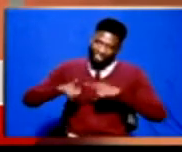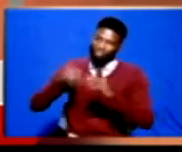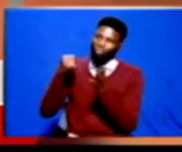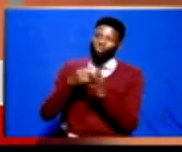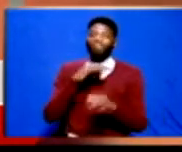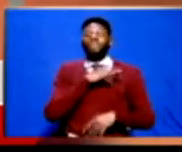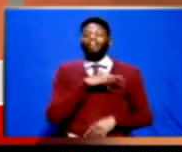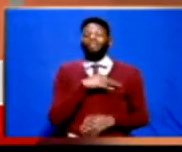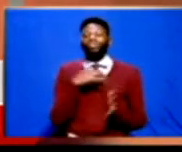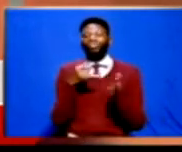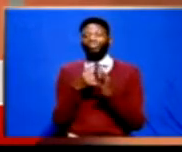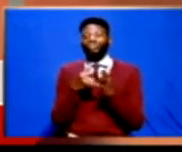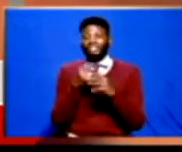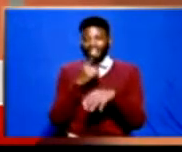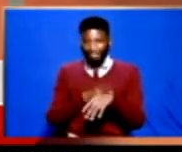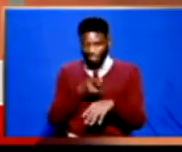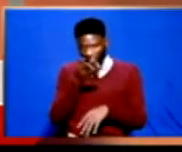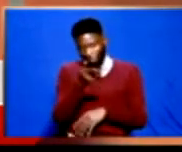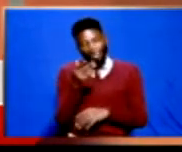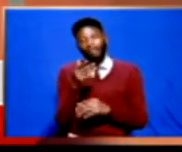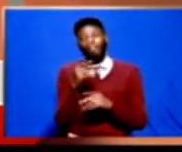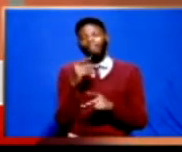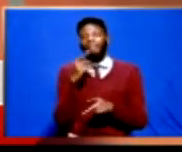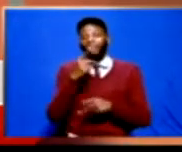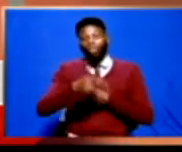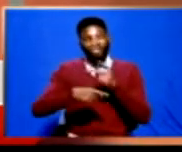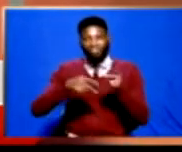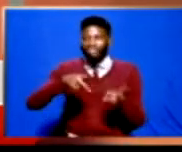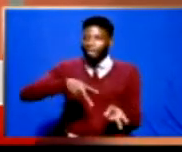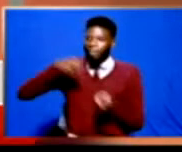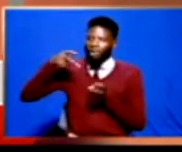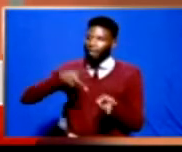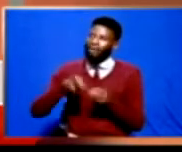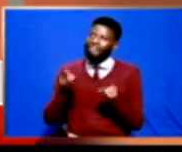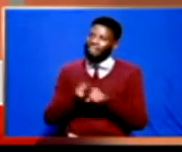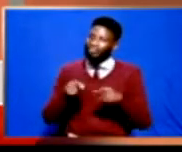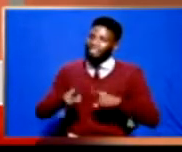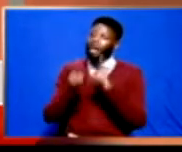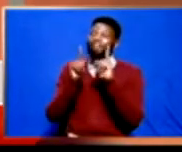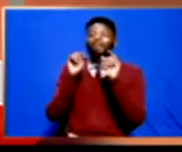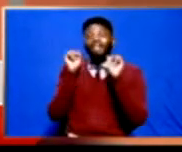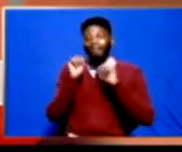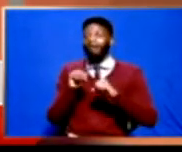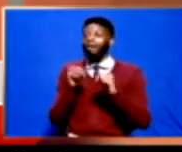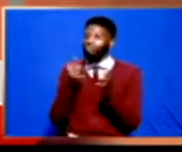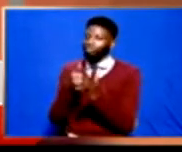out of the mining process, and they are also consulted for